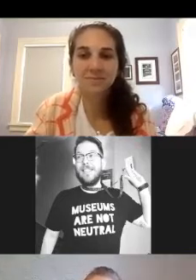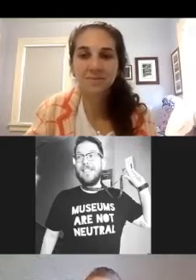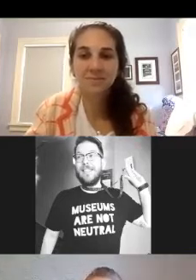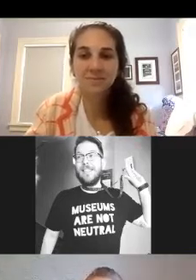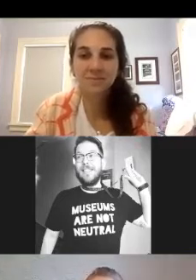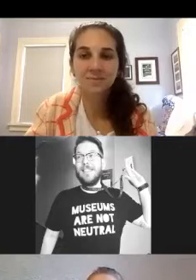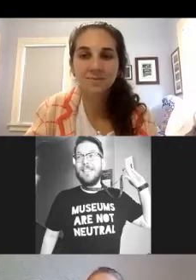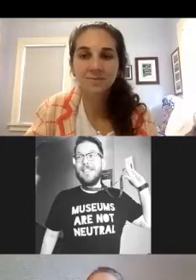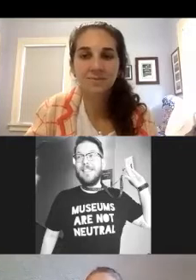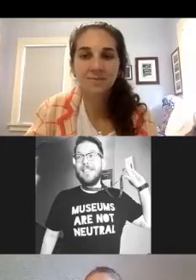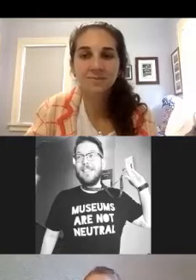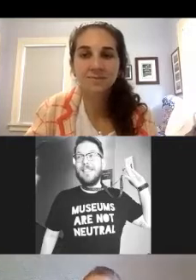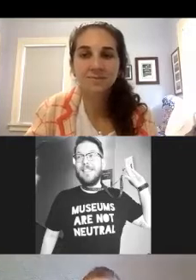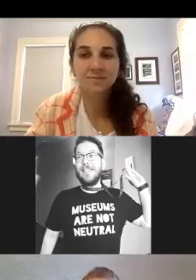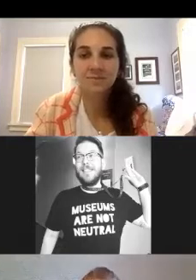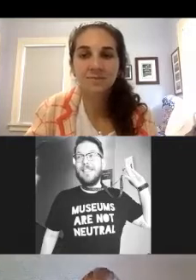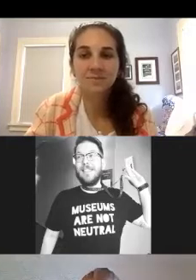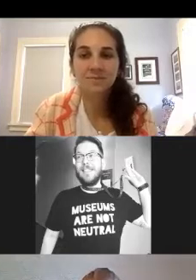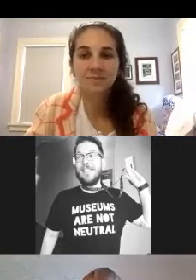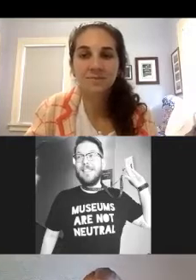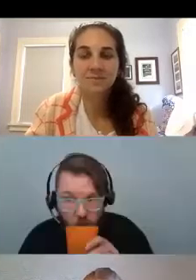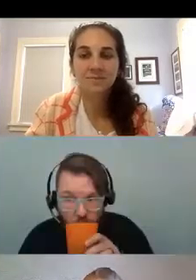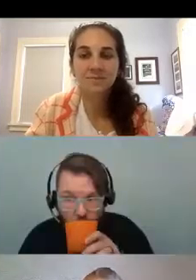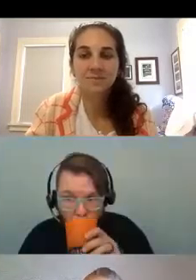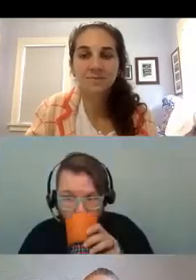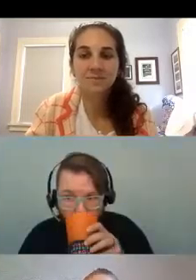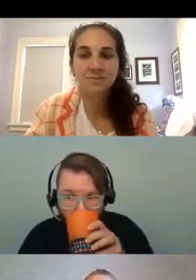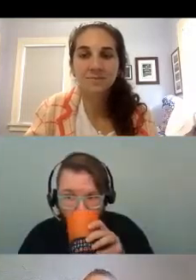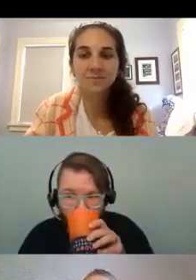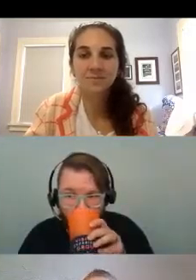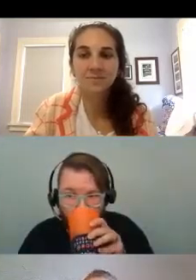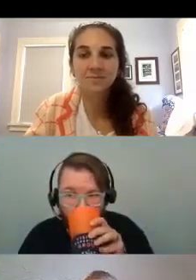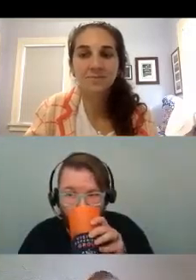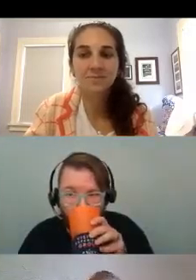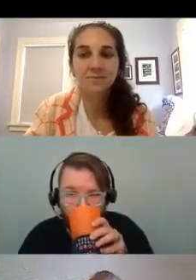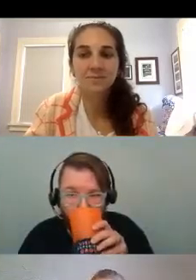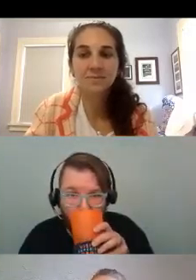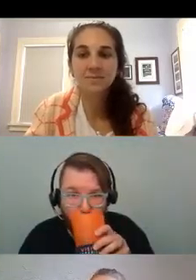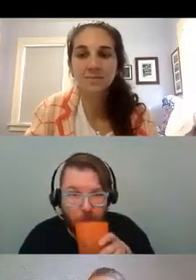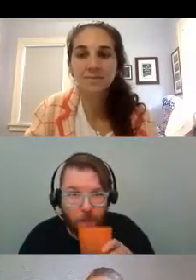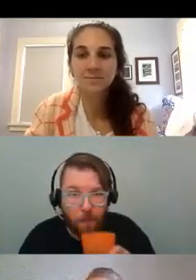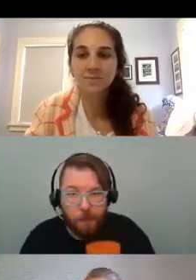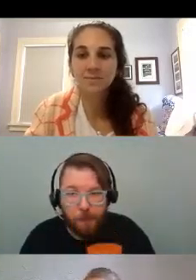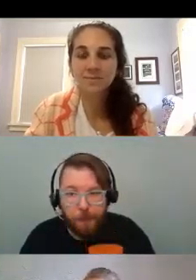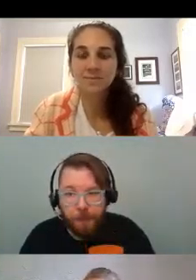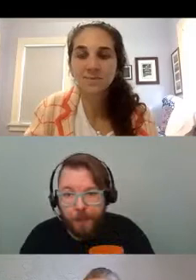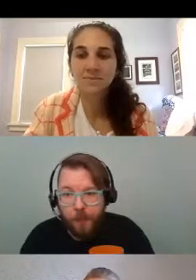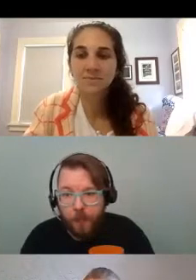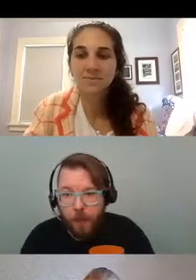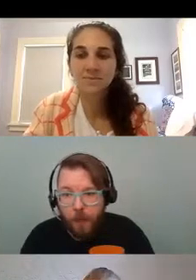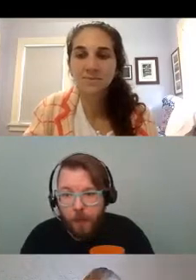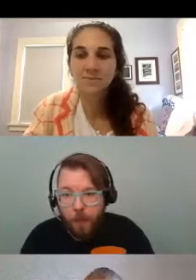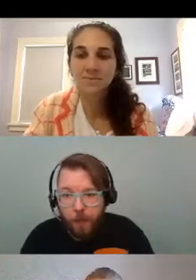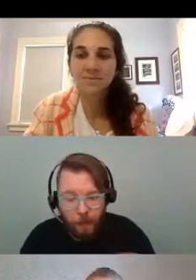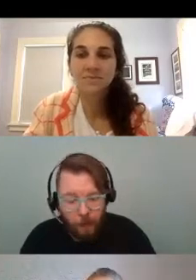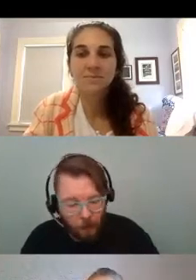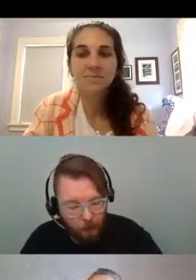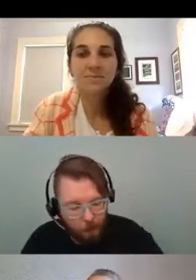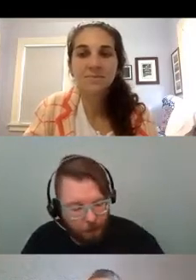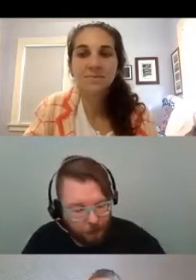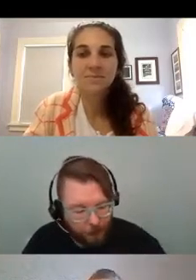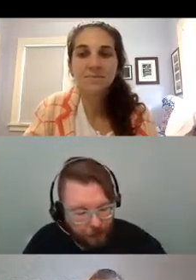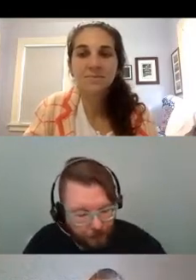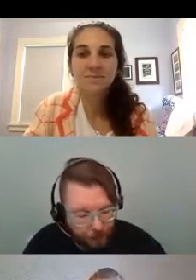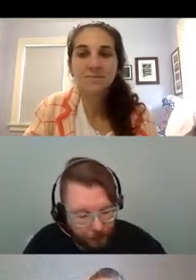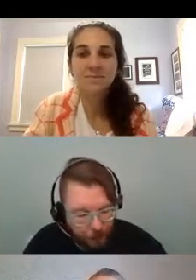from visitors to users of the museum. To do this, engagement guides model how to be a